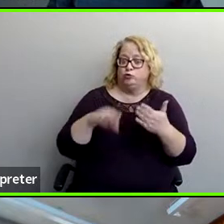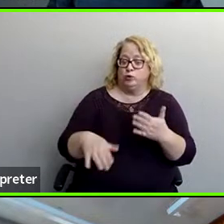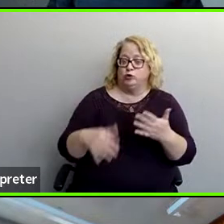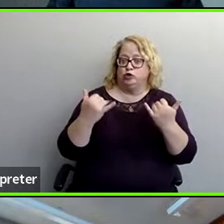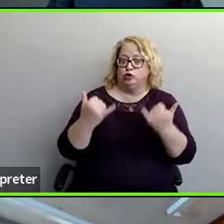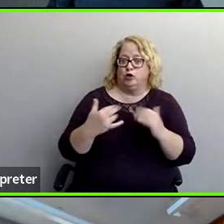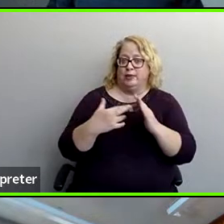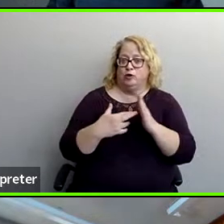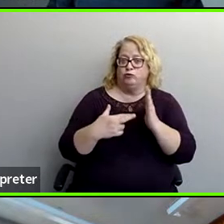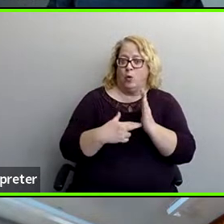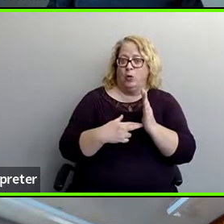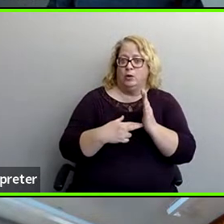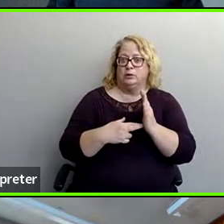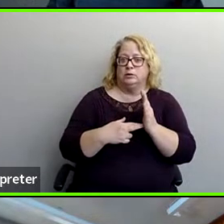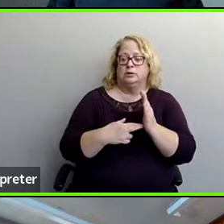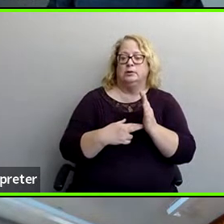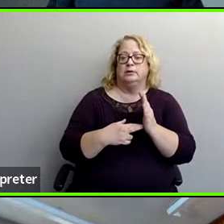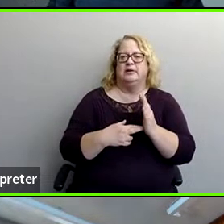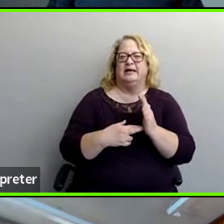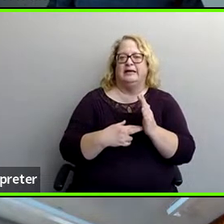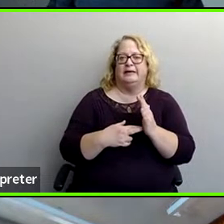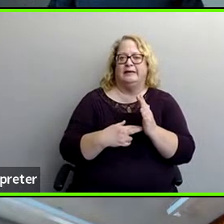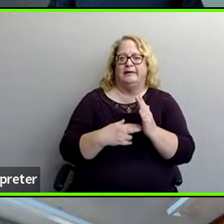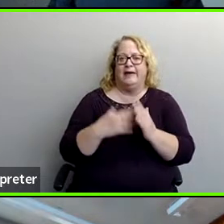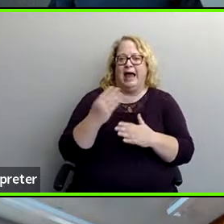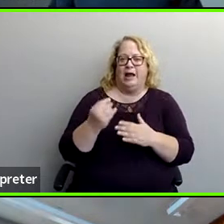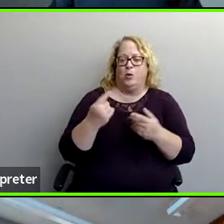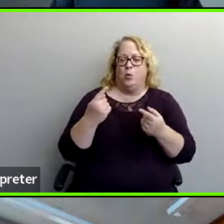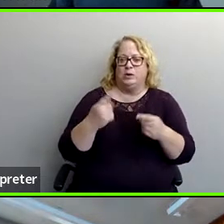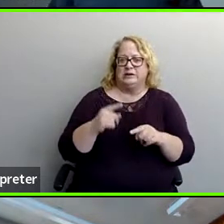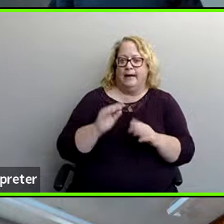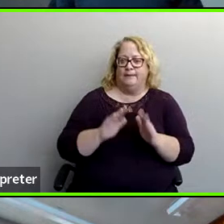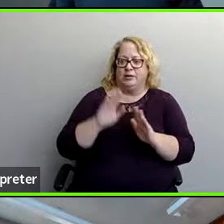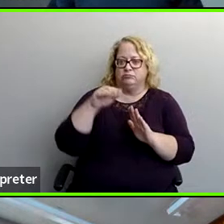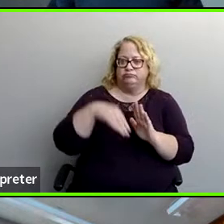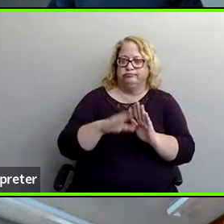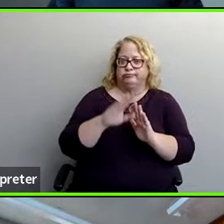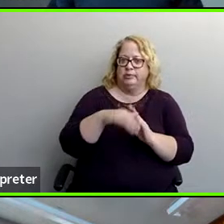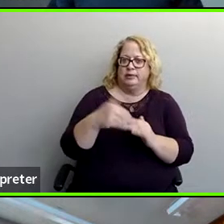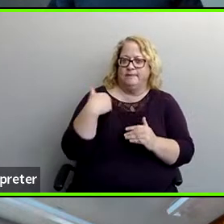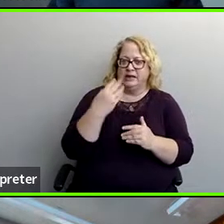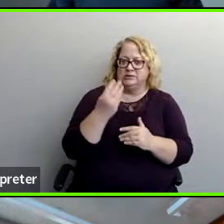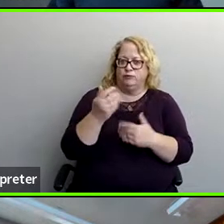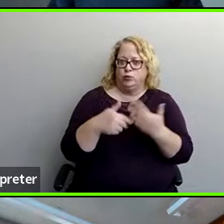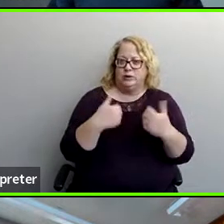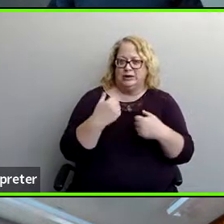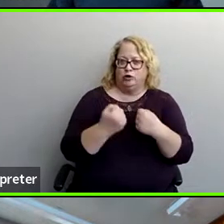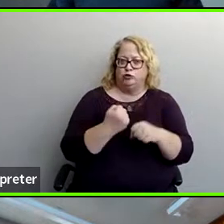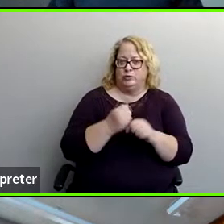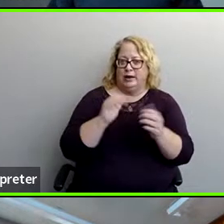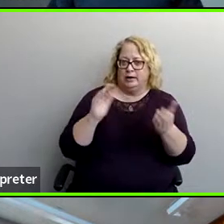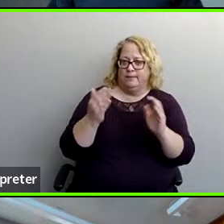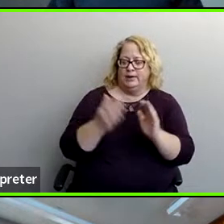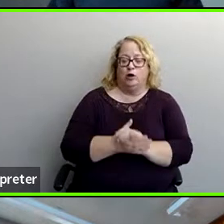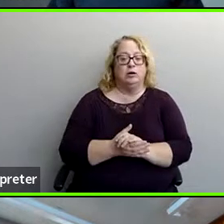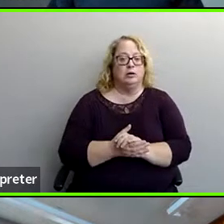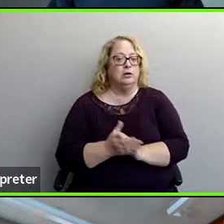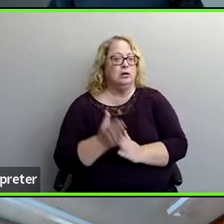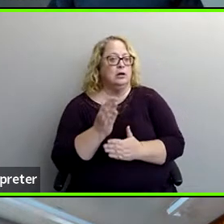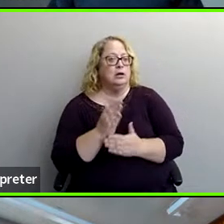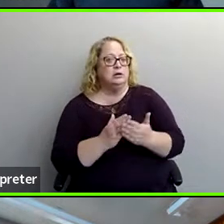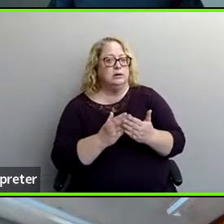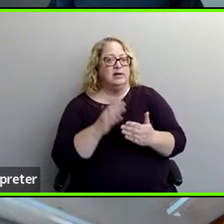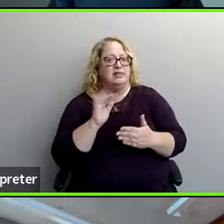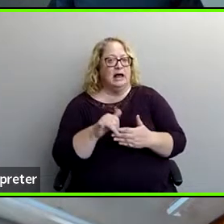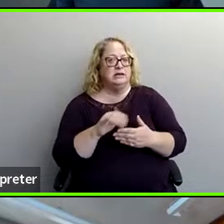that are currently enrolled in the trends for the last few years, so you can kind of compare them to previous years. And some of that is